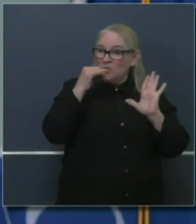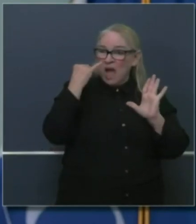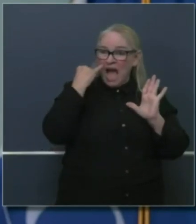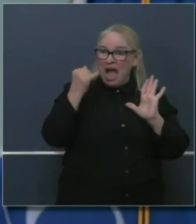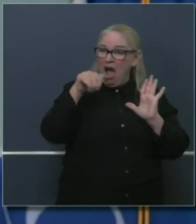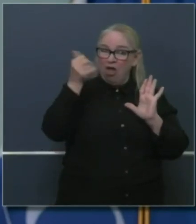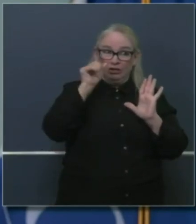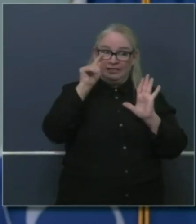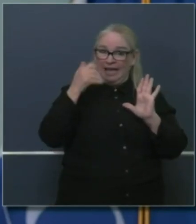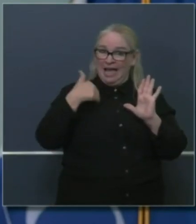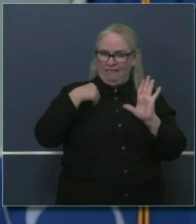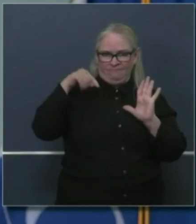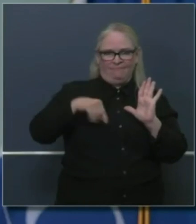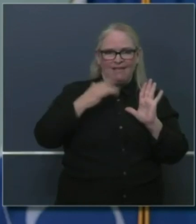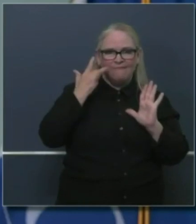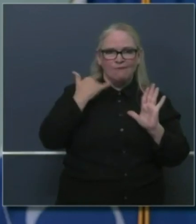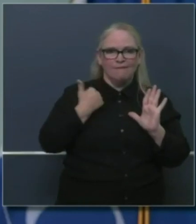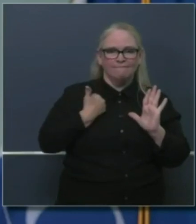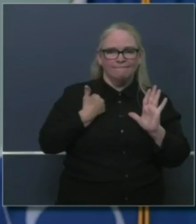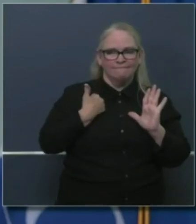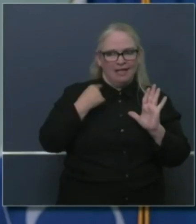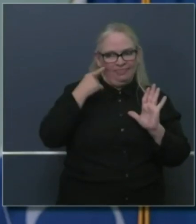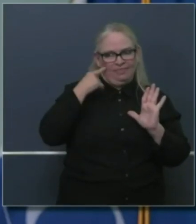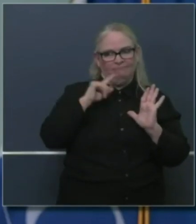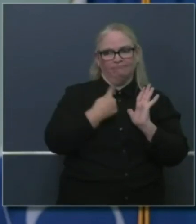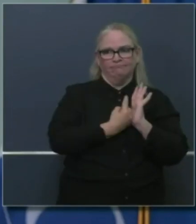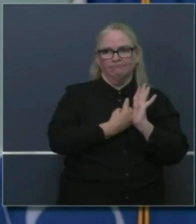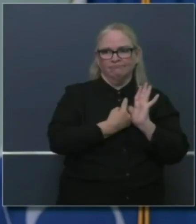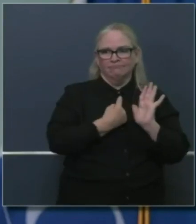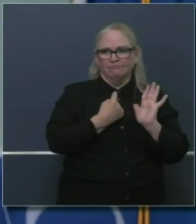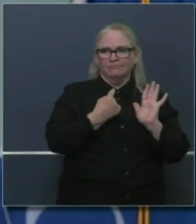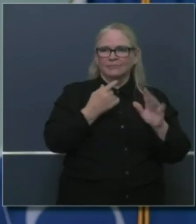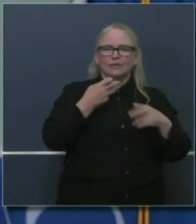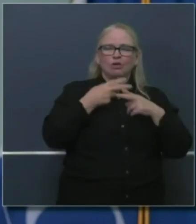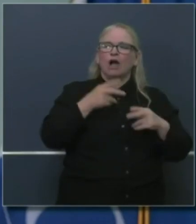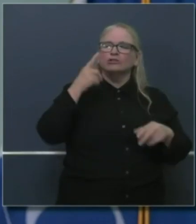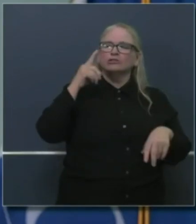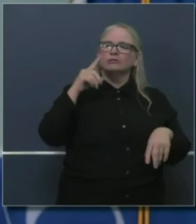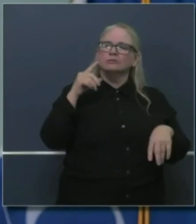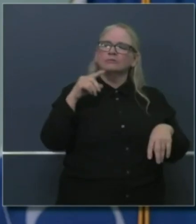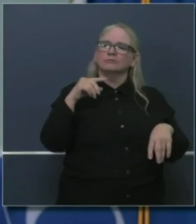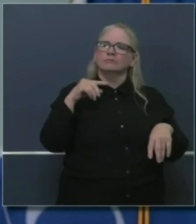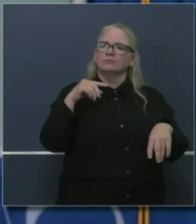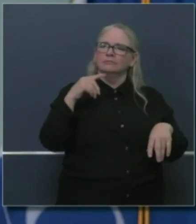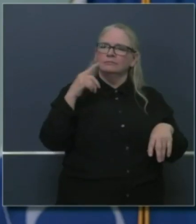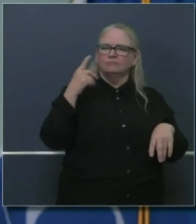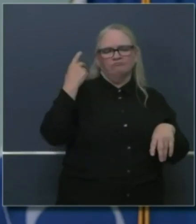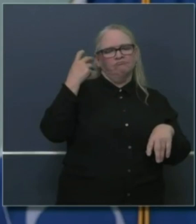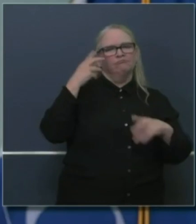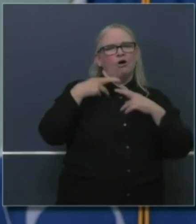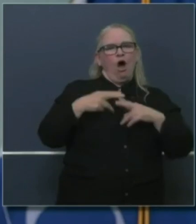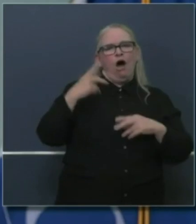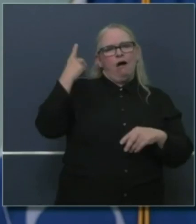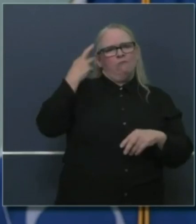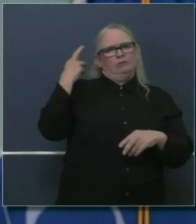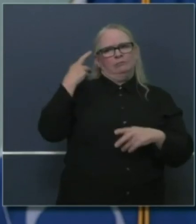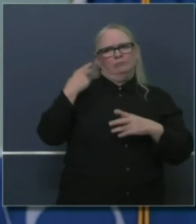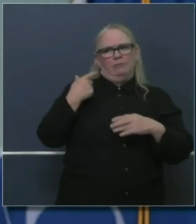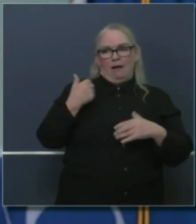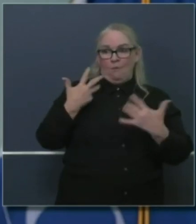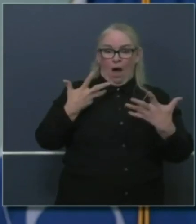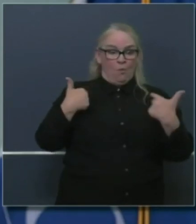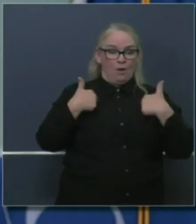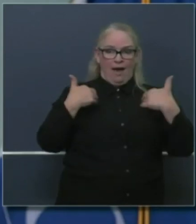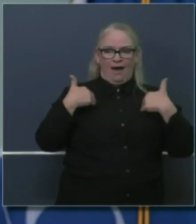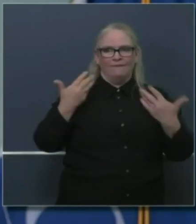nation, the just cause criteria that we were able to advance last year at this scale in this state. So I take your question